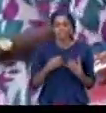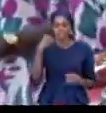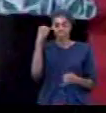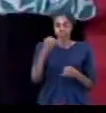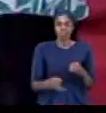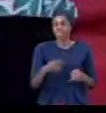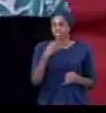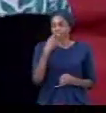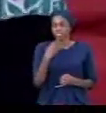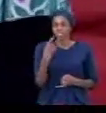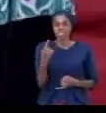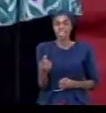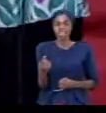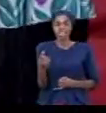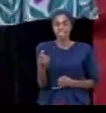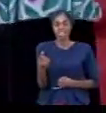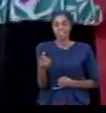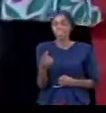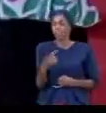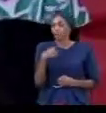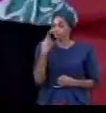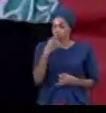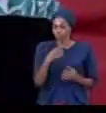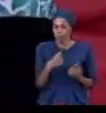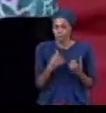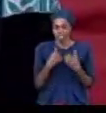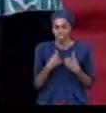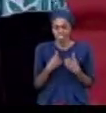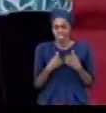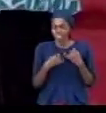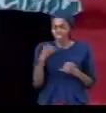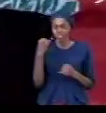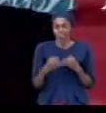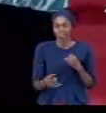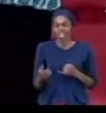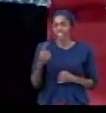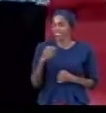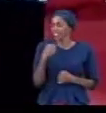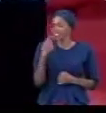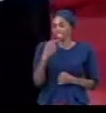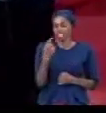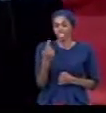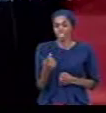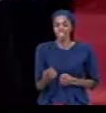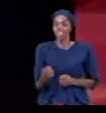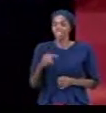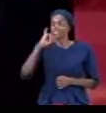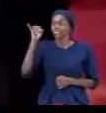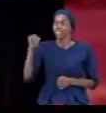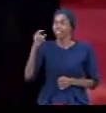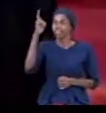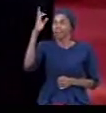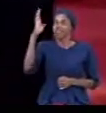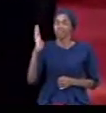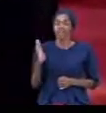Sickness has not the final say. Who has the final say?